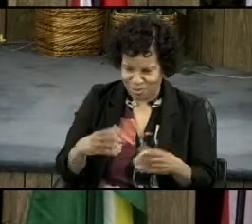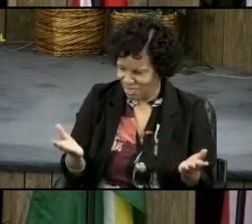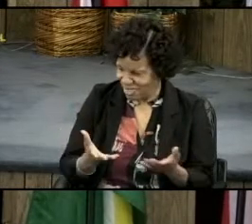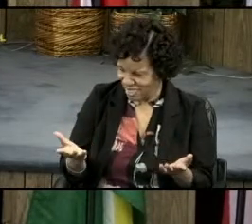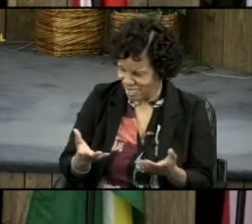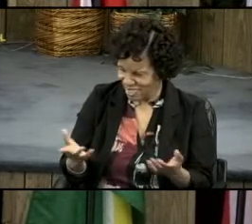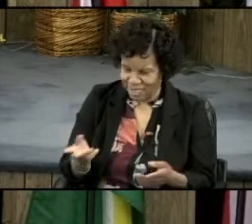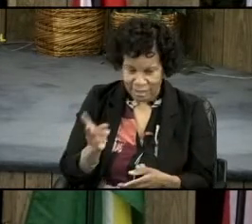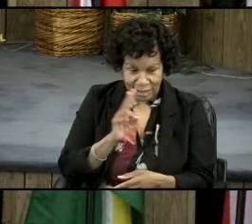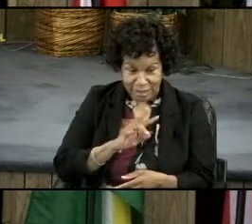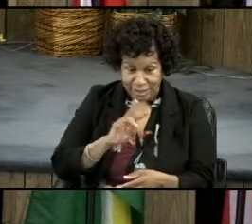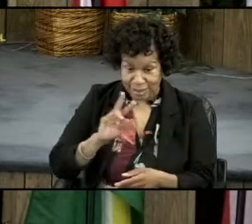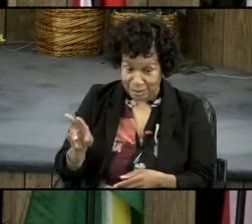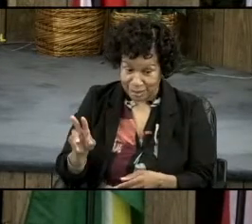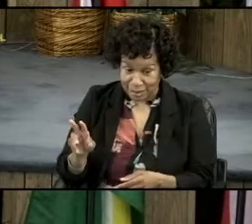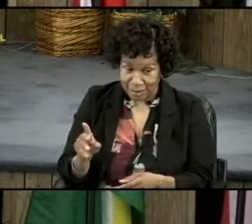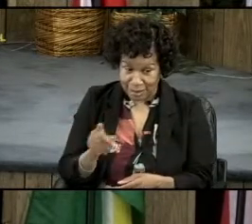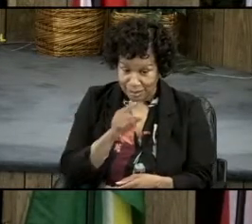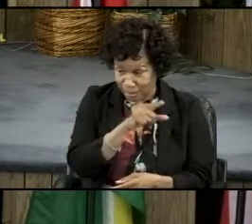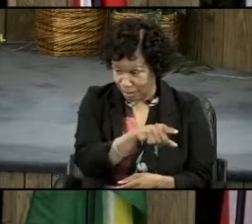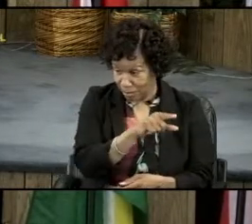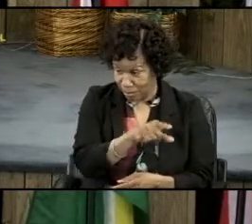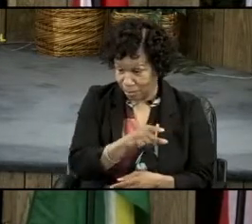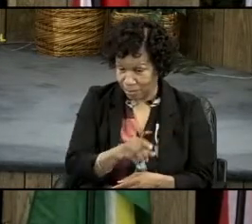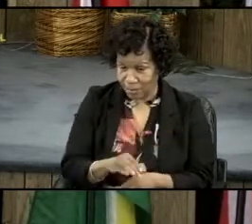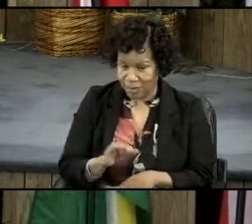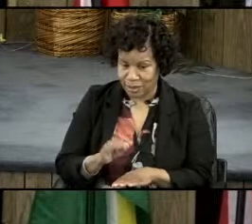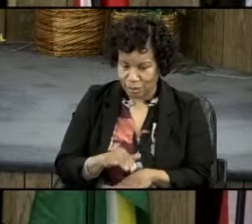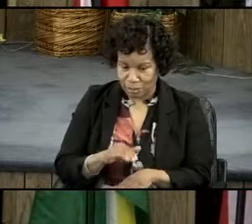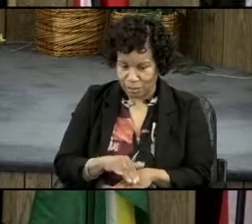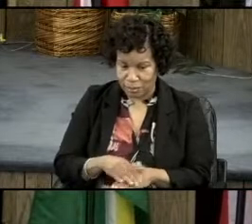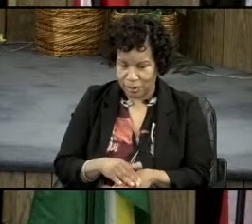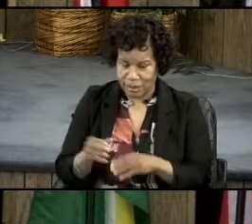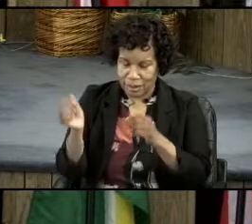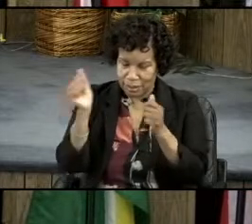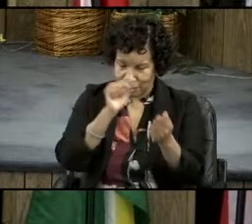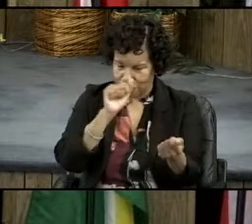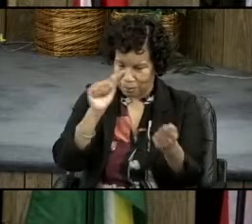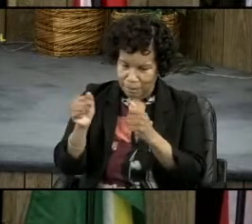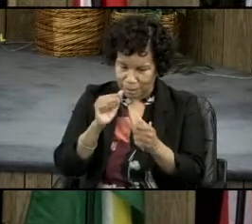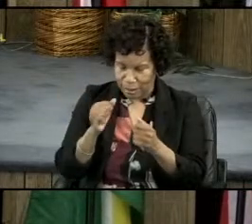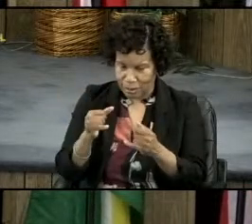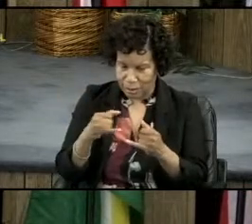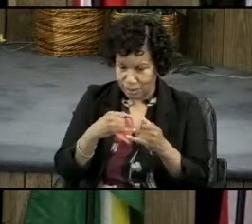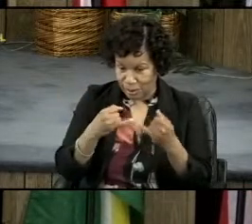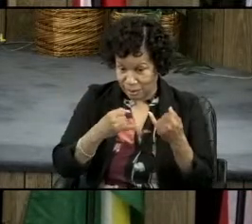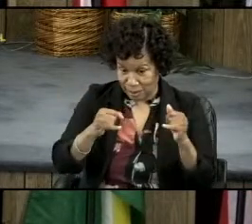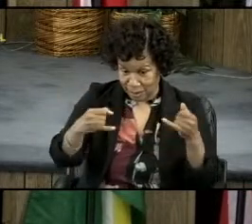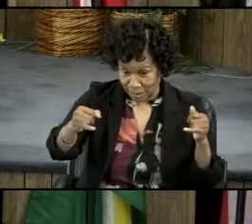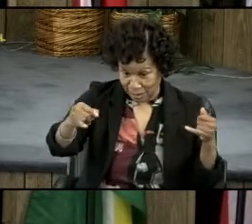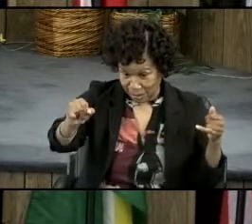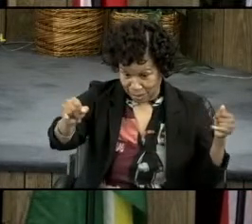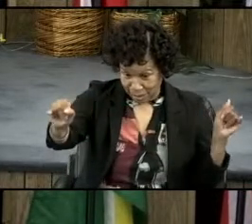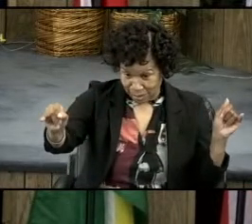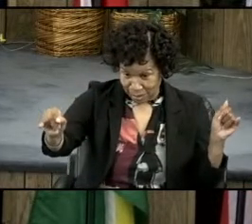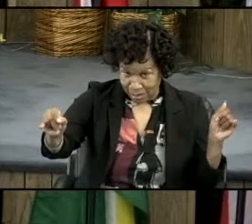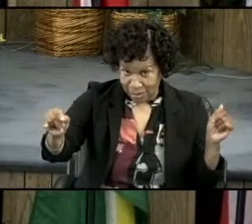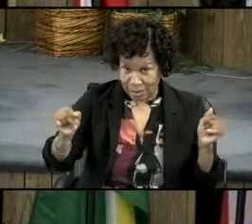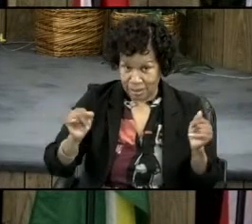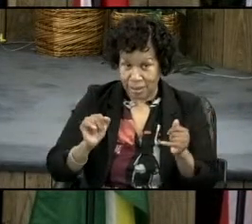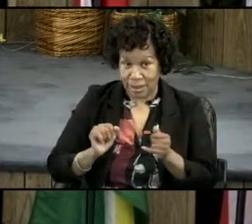This is called putting the battle in array. You would call it the dozens.